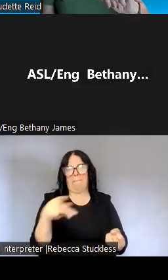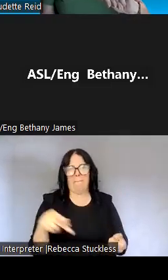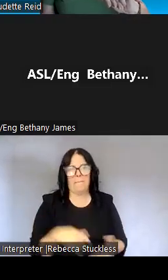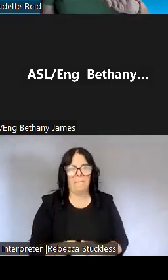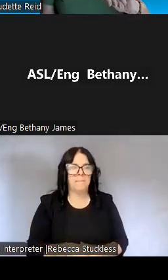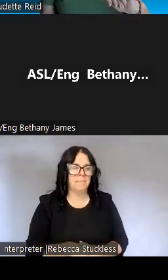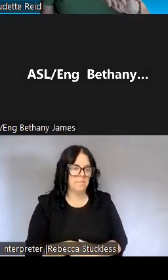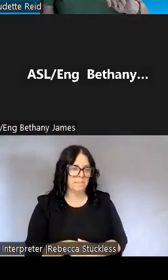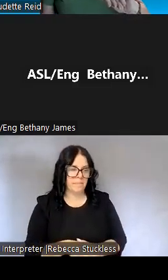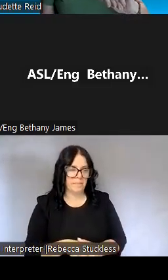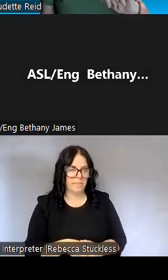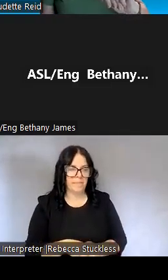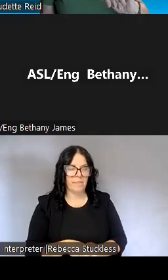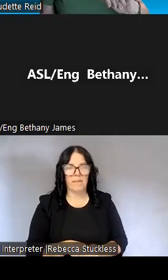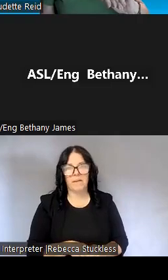Now,